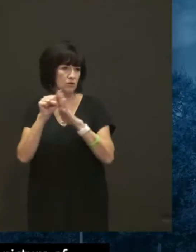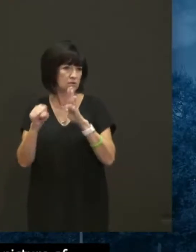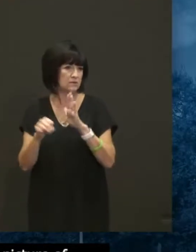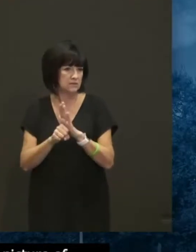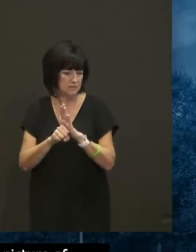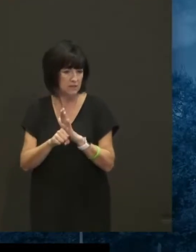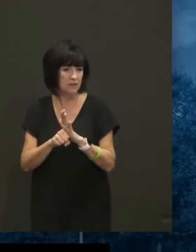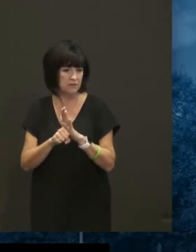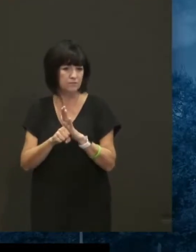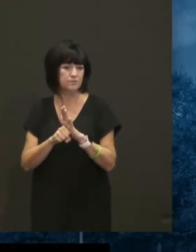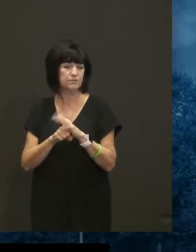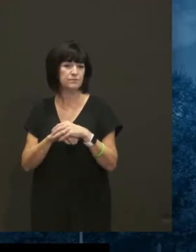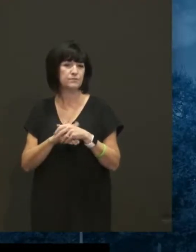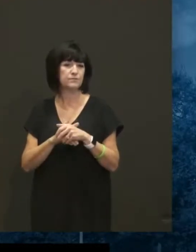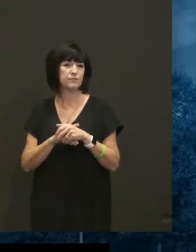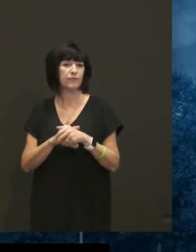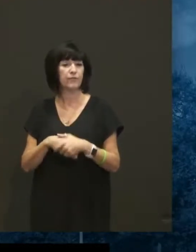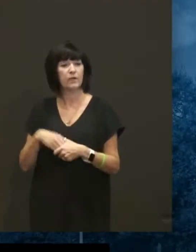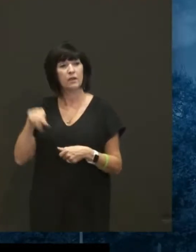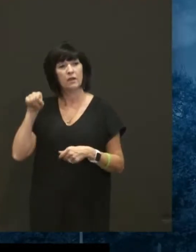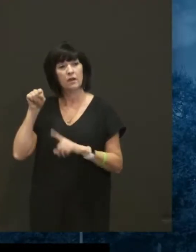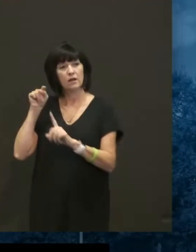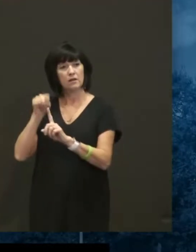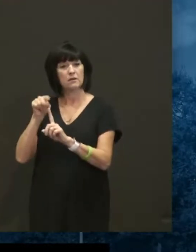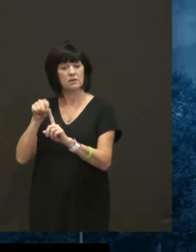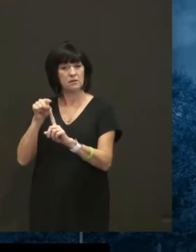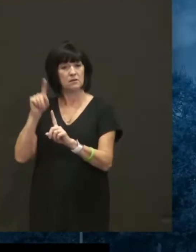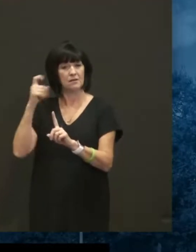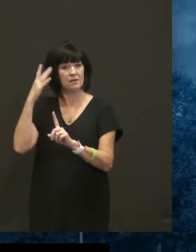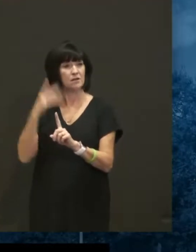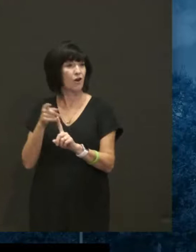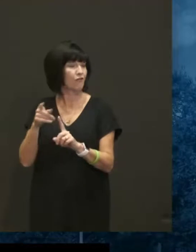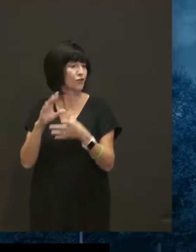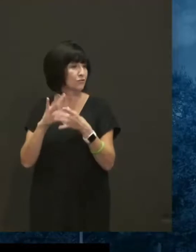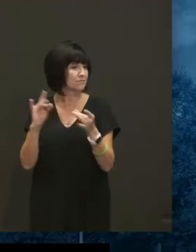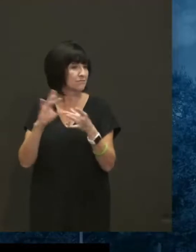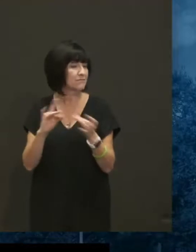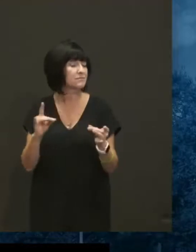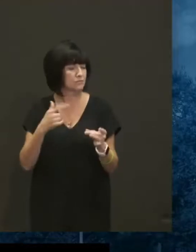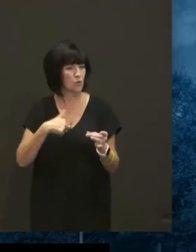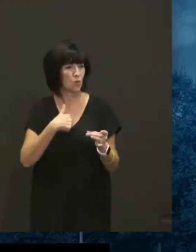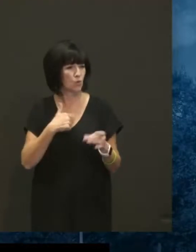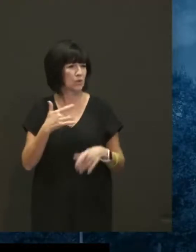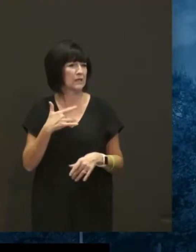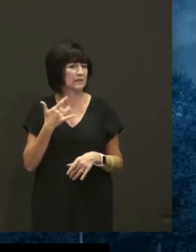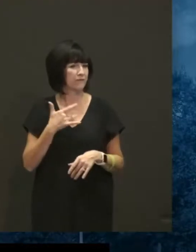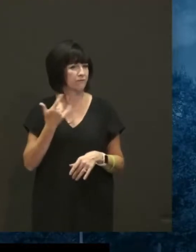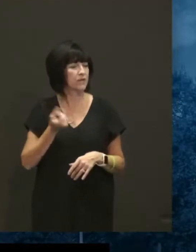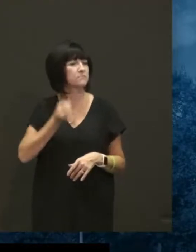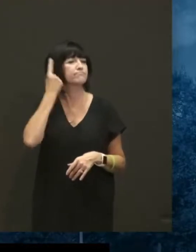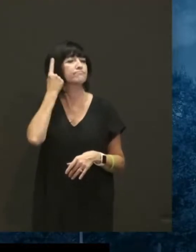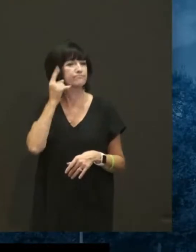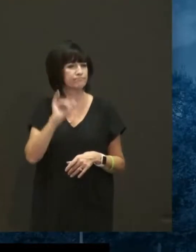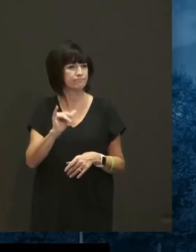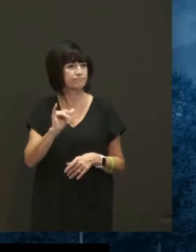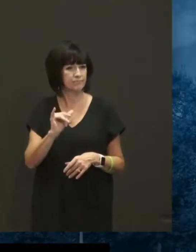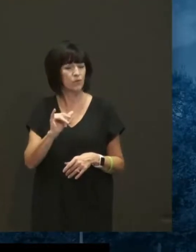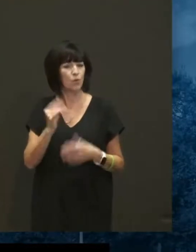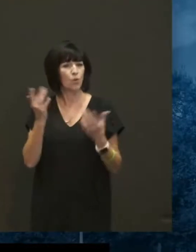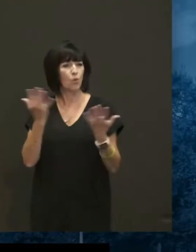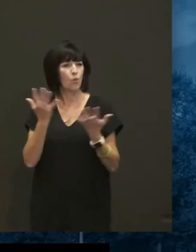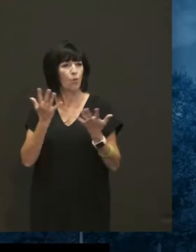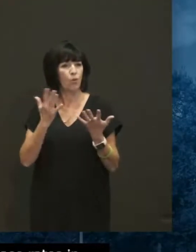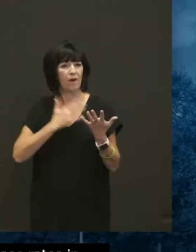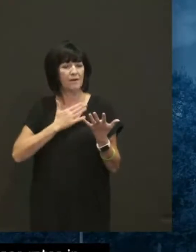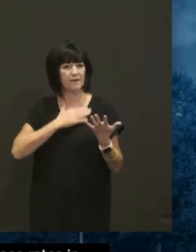I mean, really, we feel very strongly, especially with some increases in case rates in September and now increased hospitalizations, we